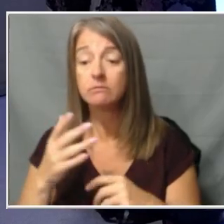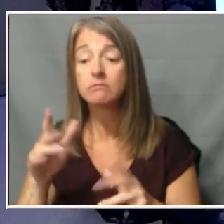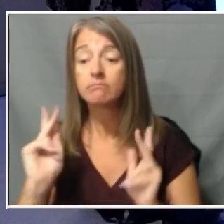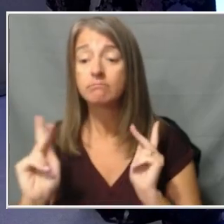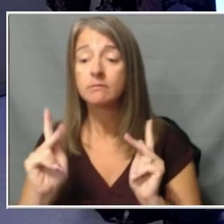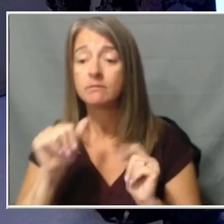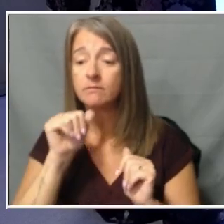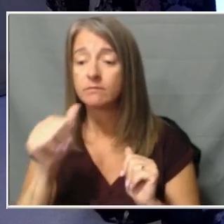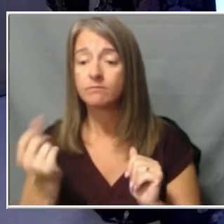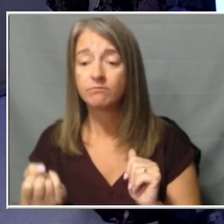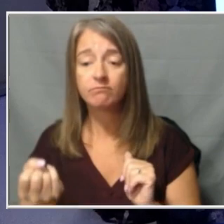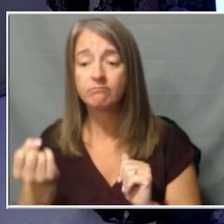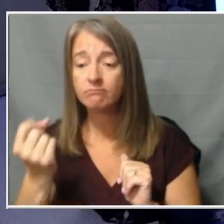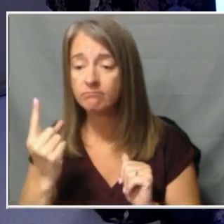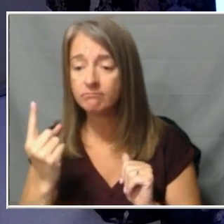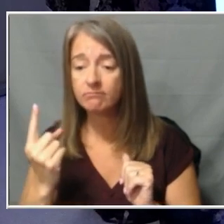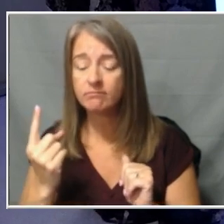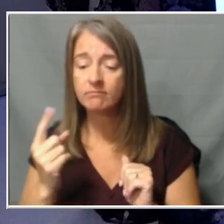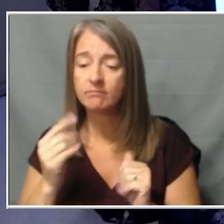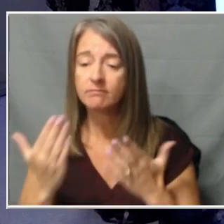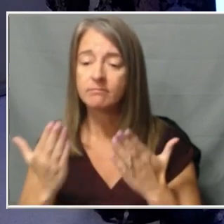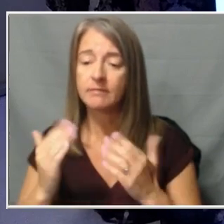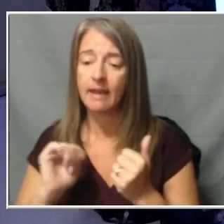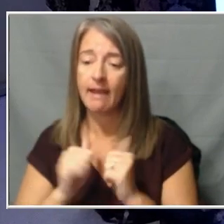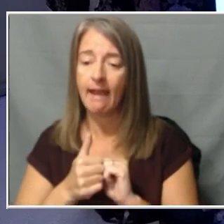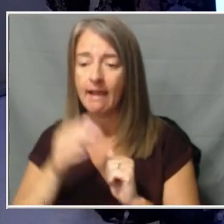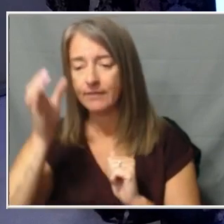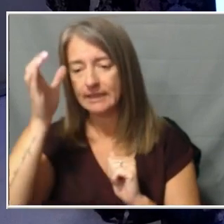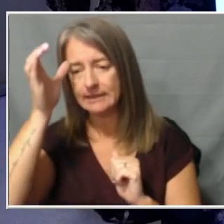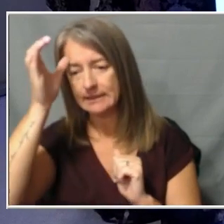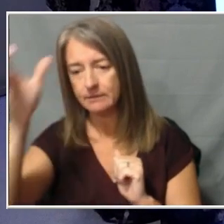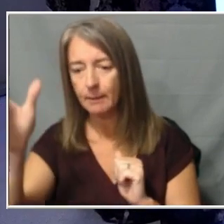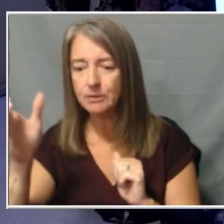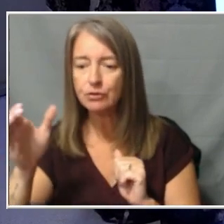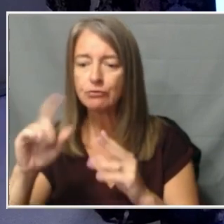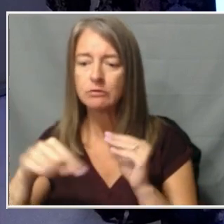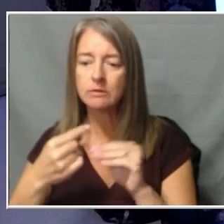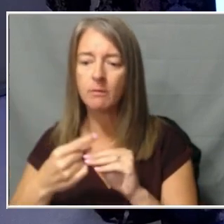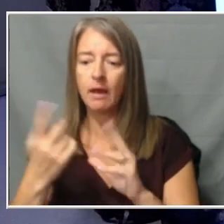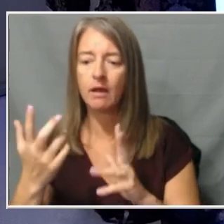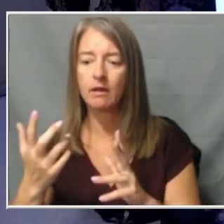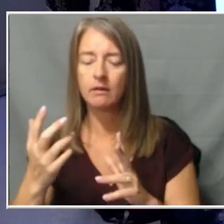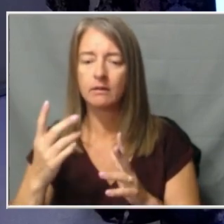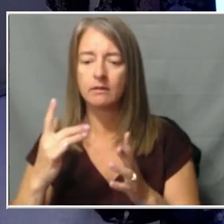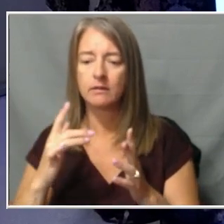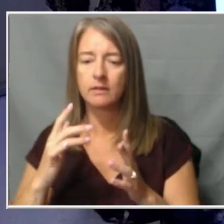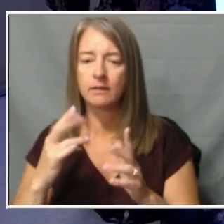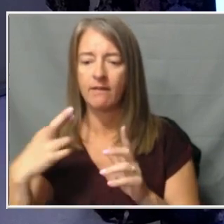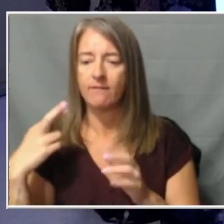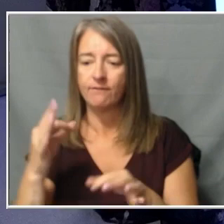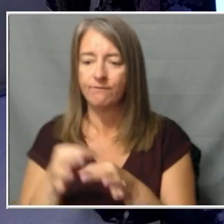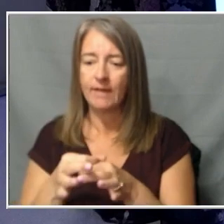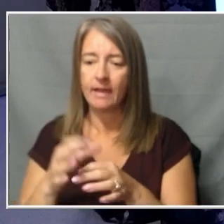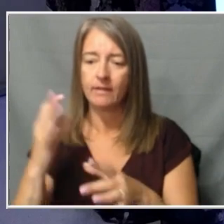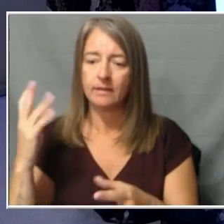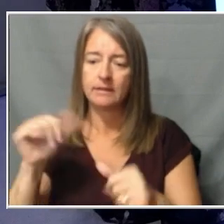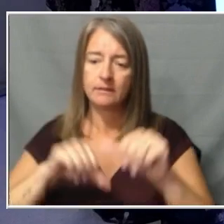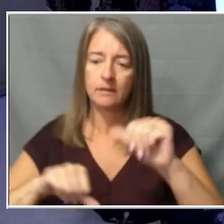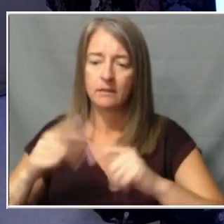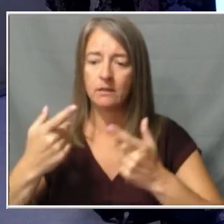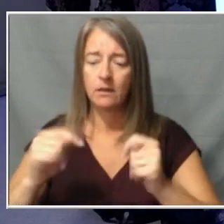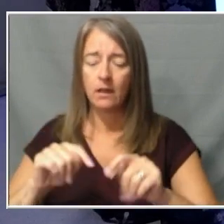don't understand, maybe have misconceptions about faith when it comes to kind of faith and science and trying to find that